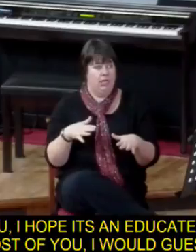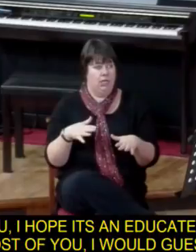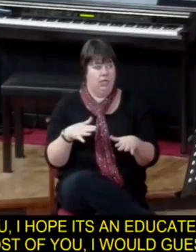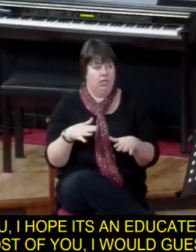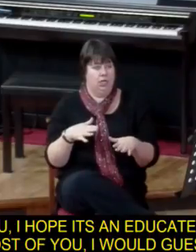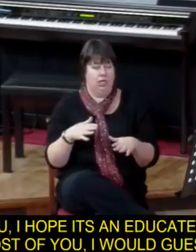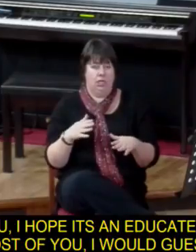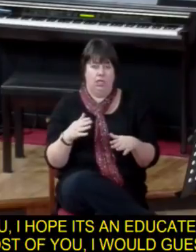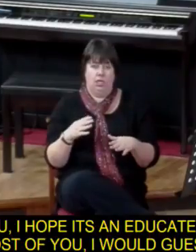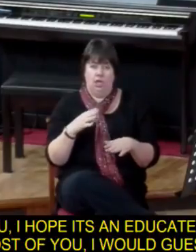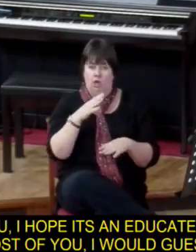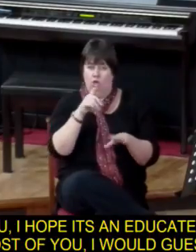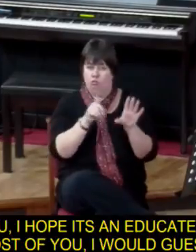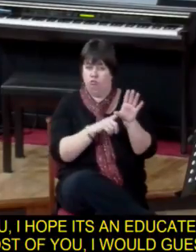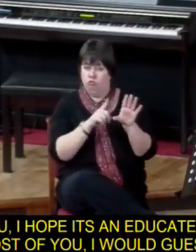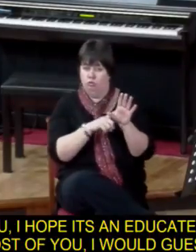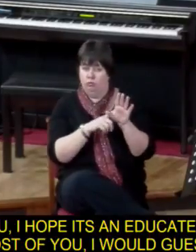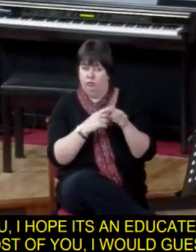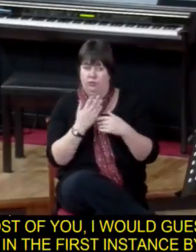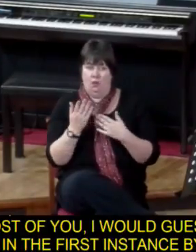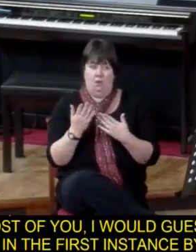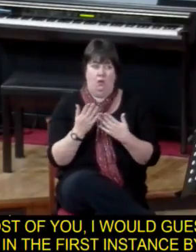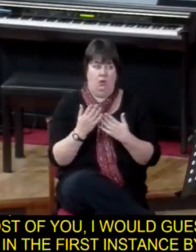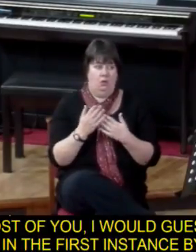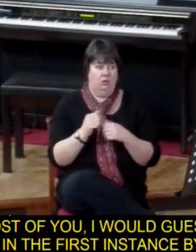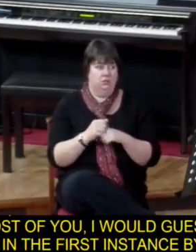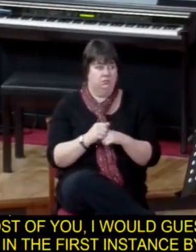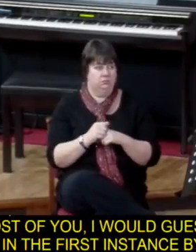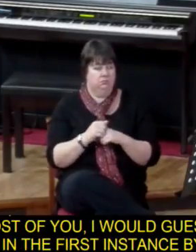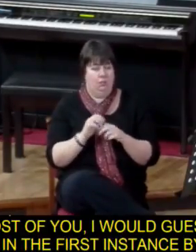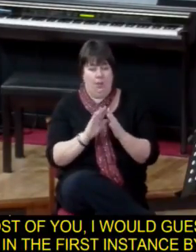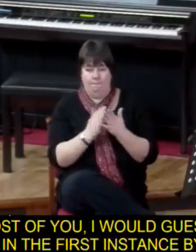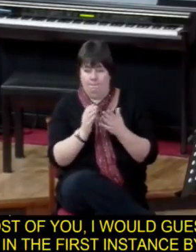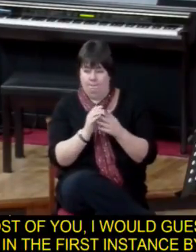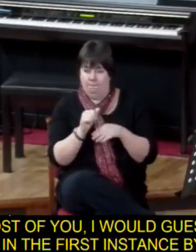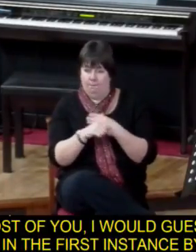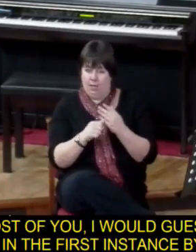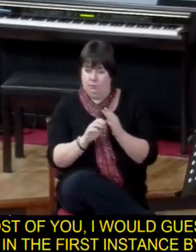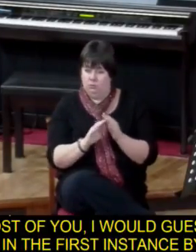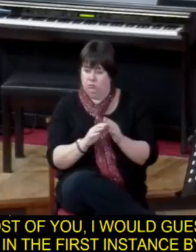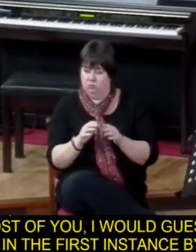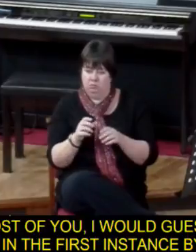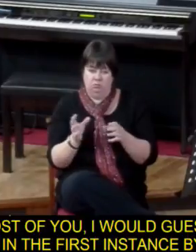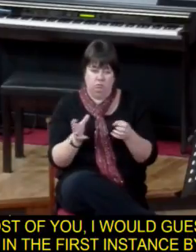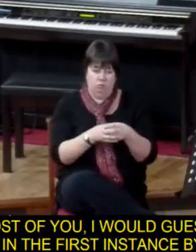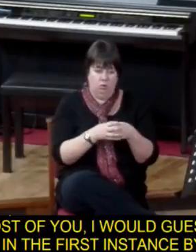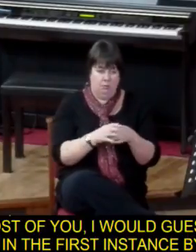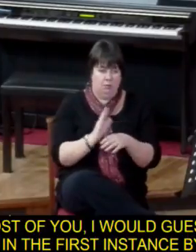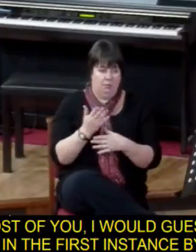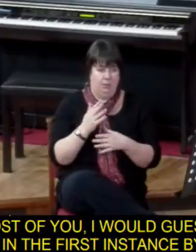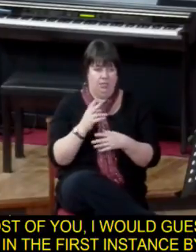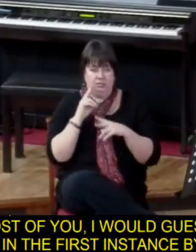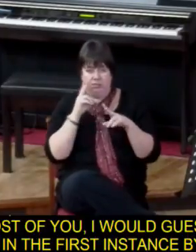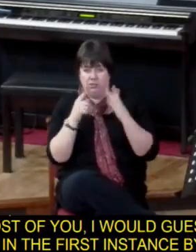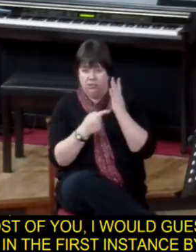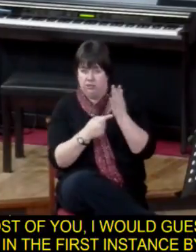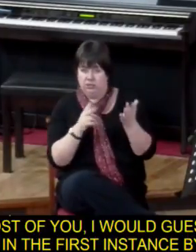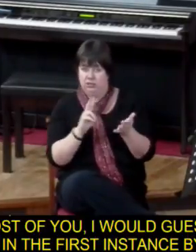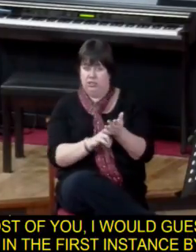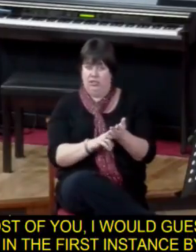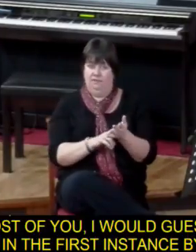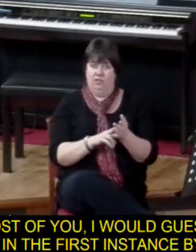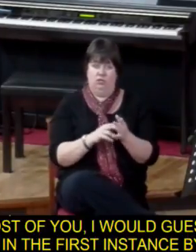mission or youth with a mission, faith mission, scripture union, Billy Graham, Louis Palau crusades, that kind of